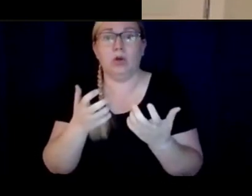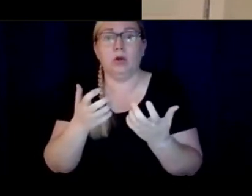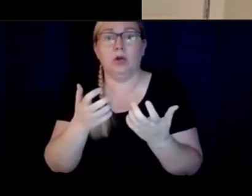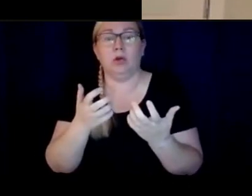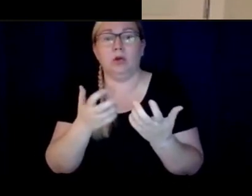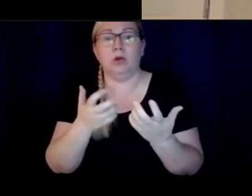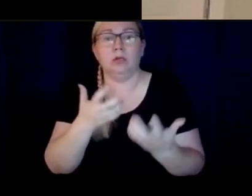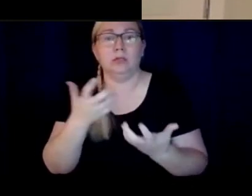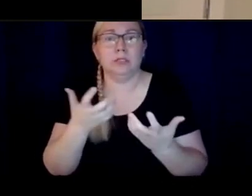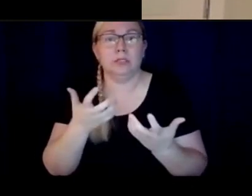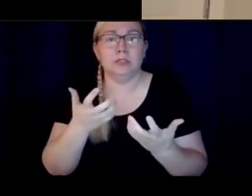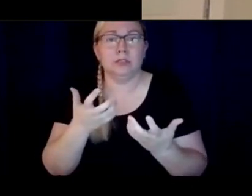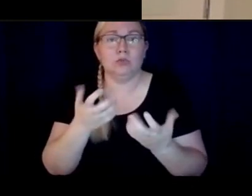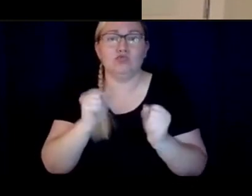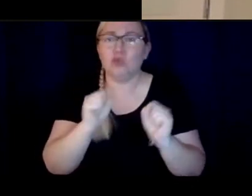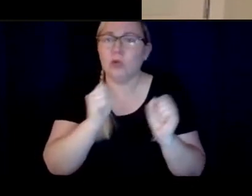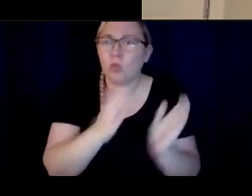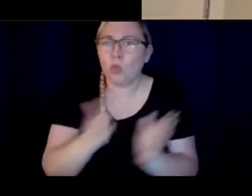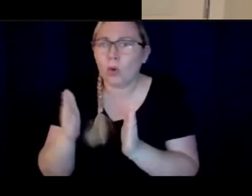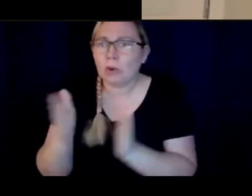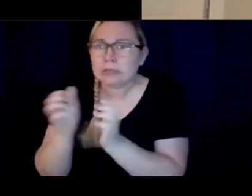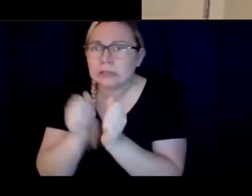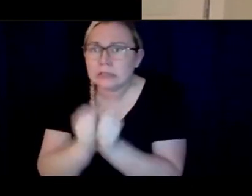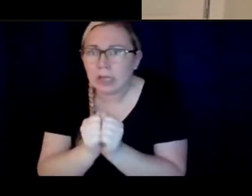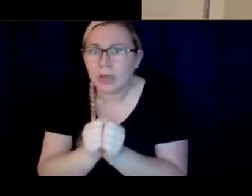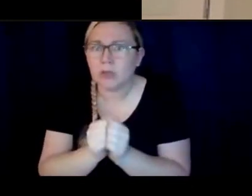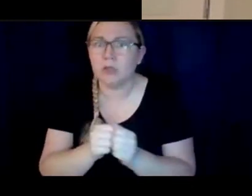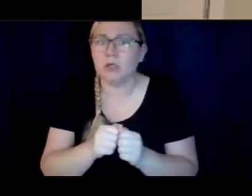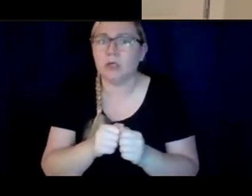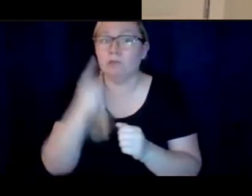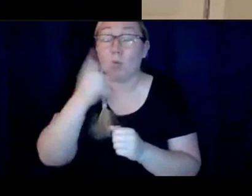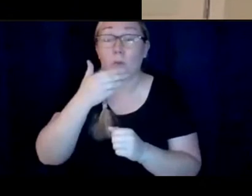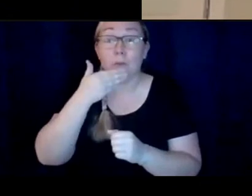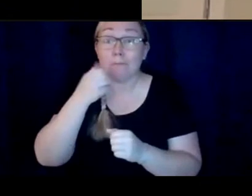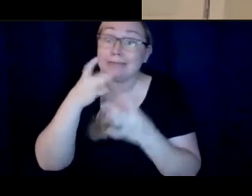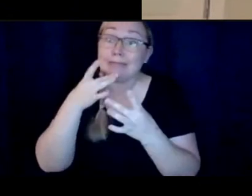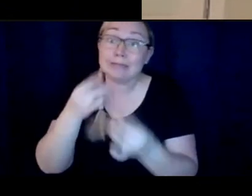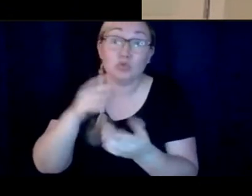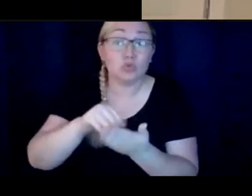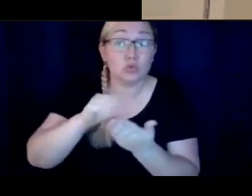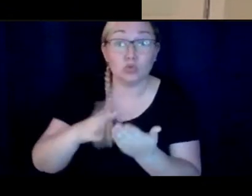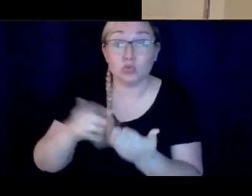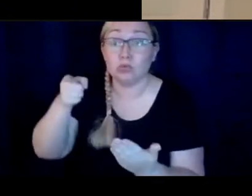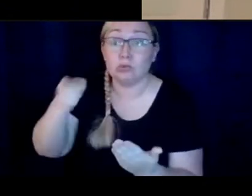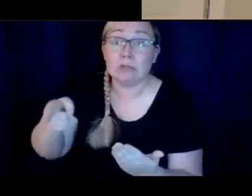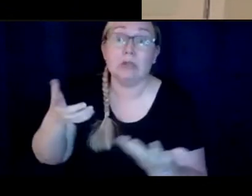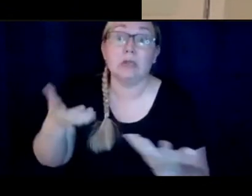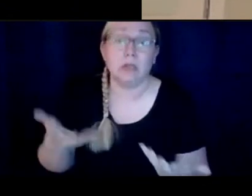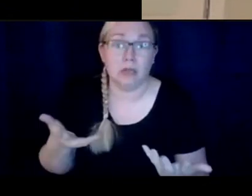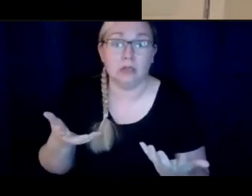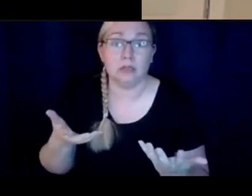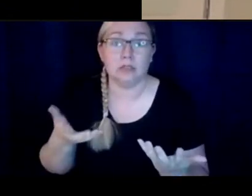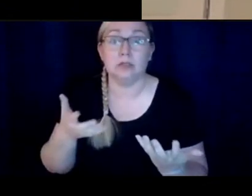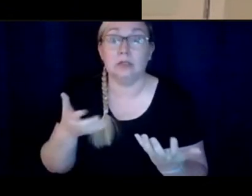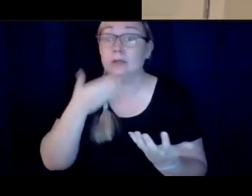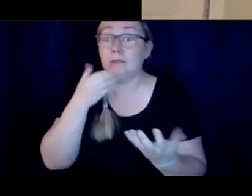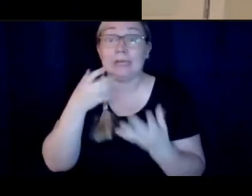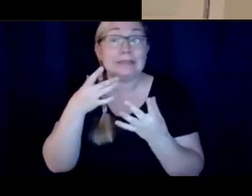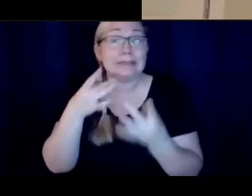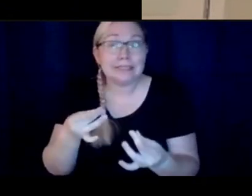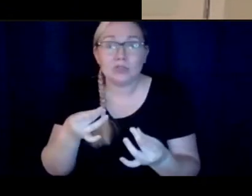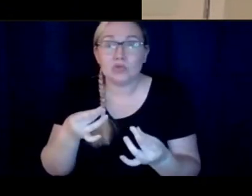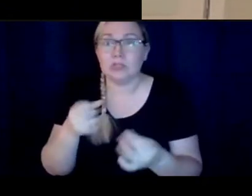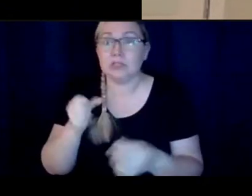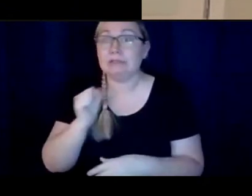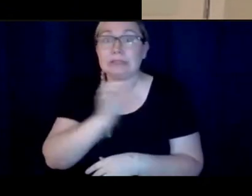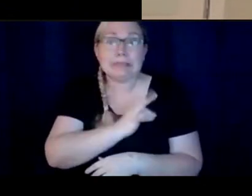cross-movement organizing, you know, what's in the best interest of students, it's also in the best interest of faculty and